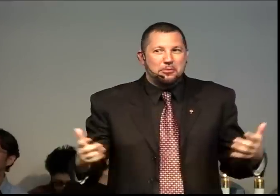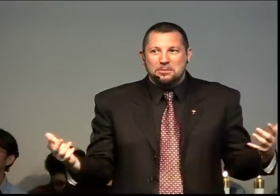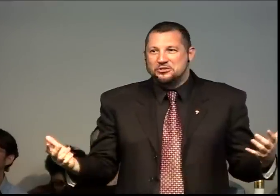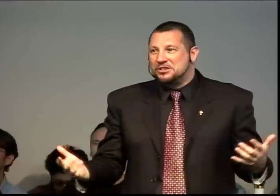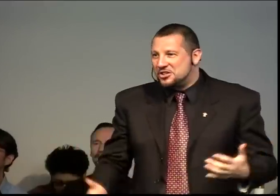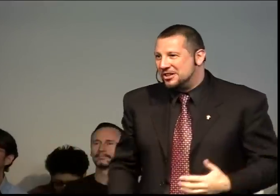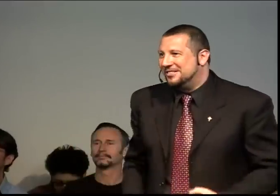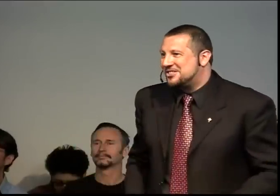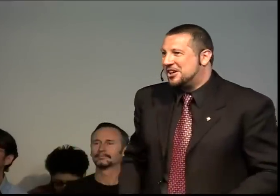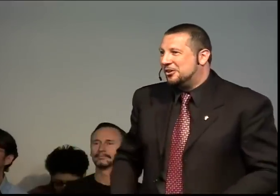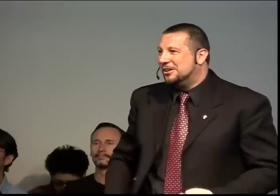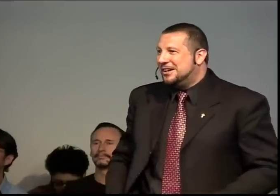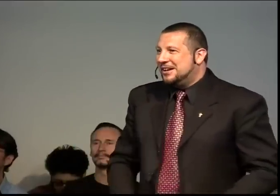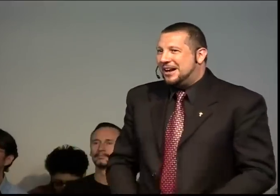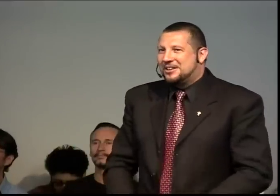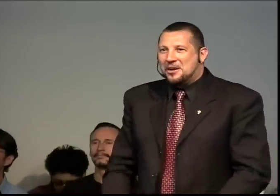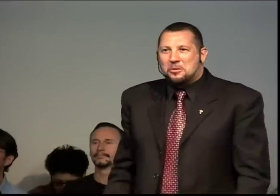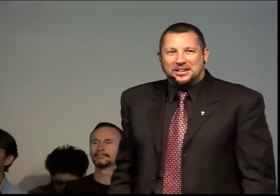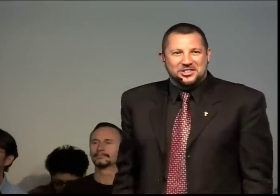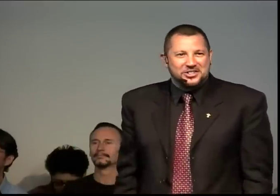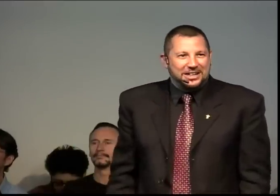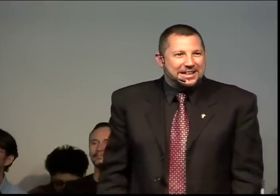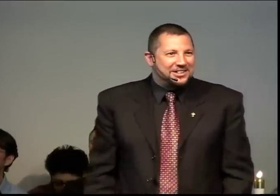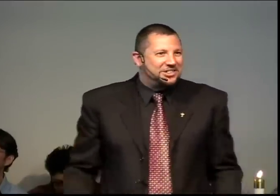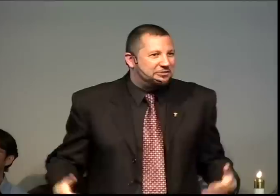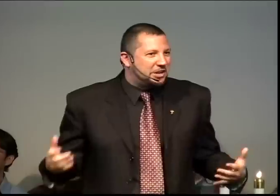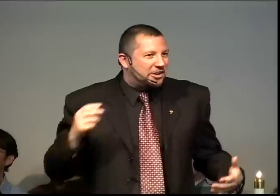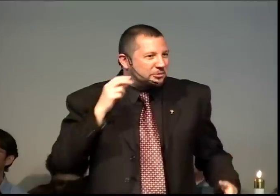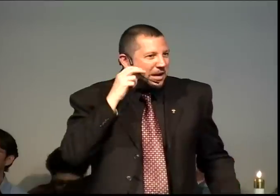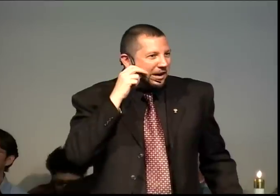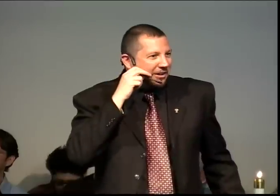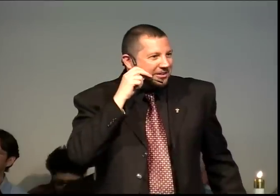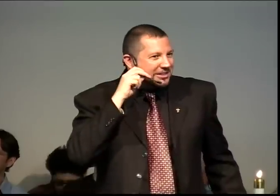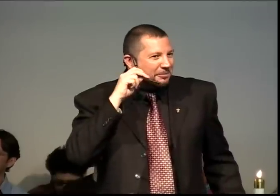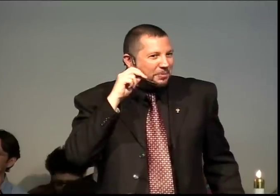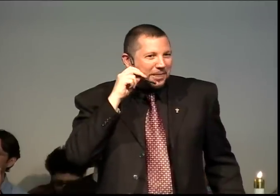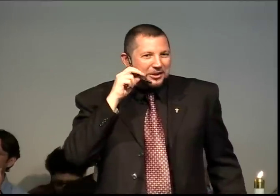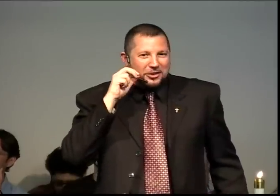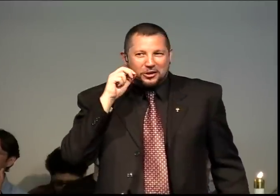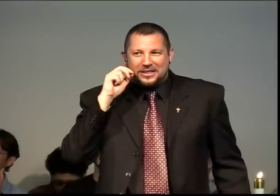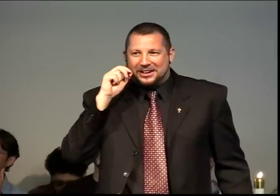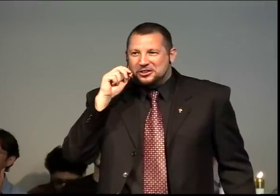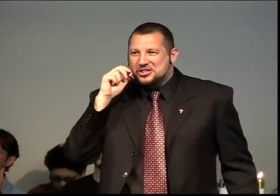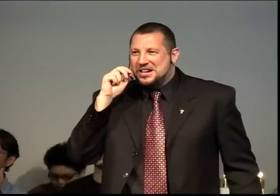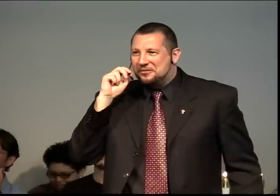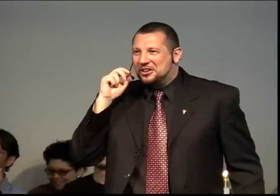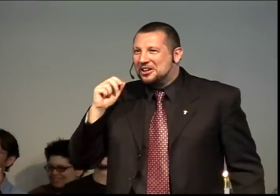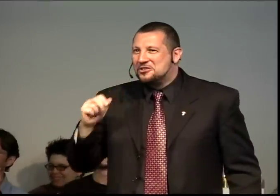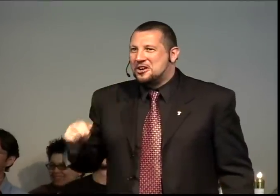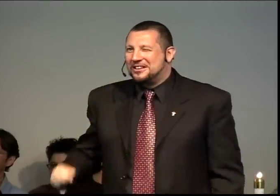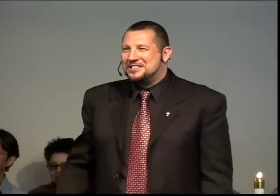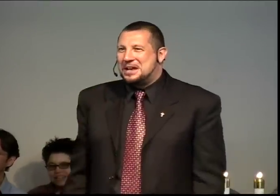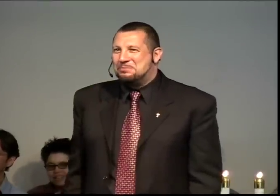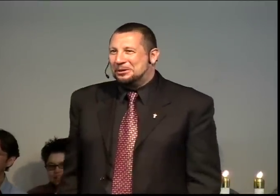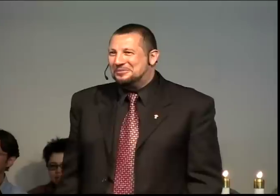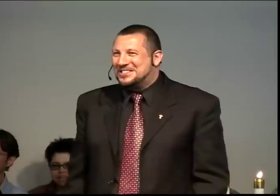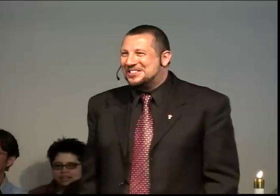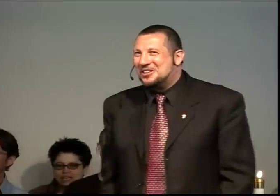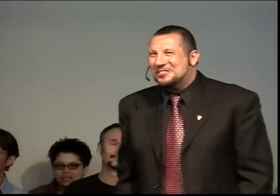come from a Mormon tradition. So wait to see that secret underwear and all of that good stuff that goes on